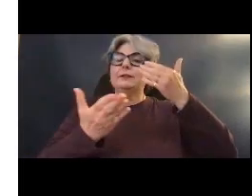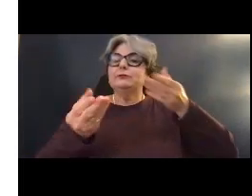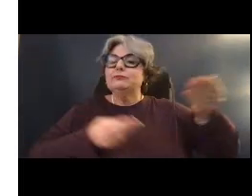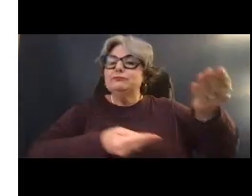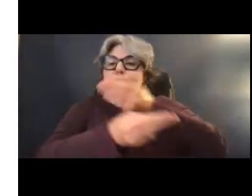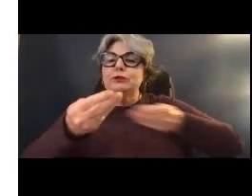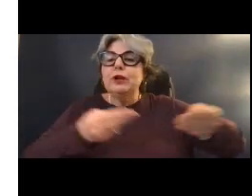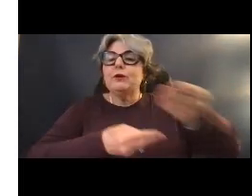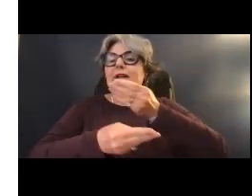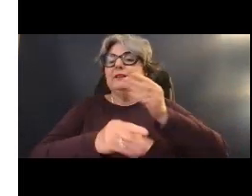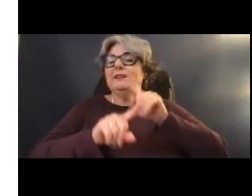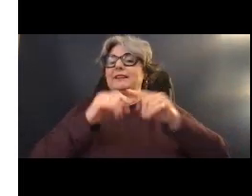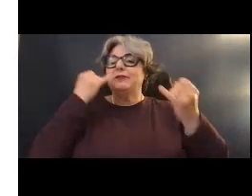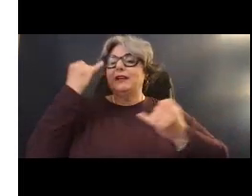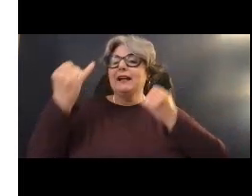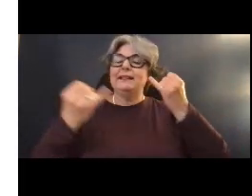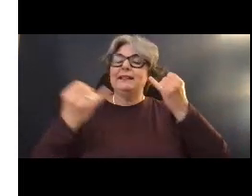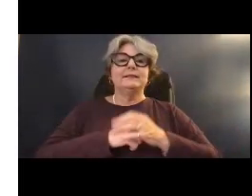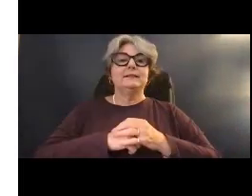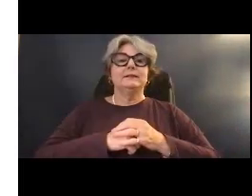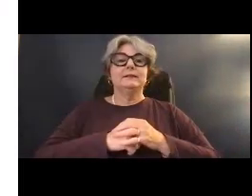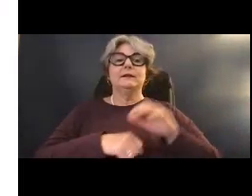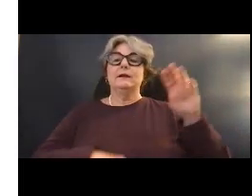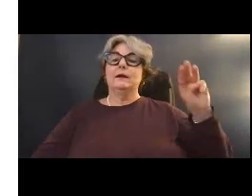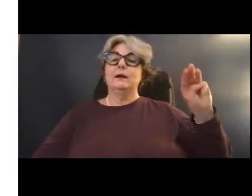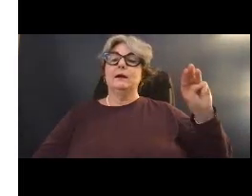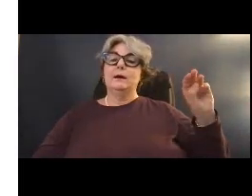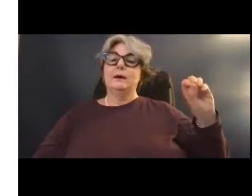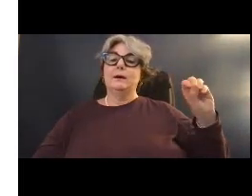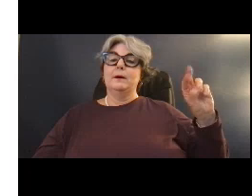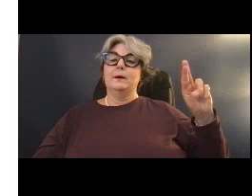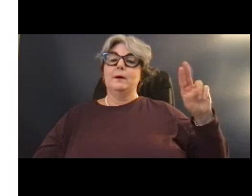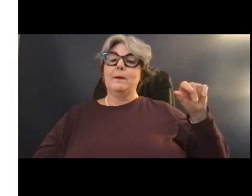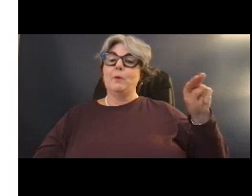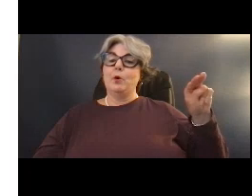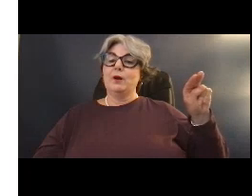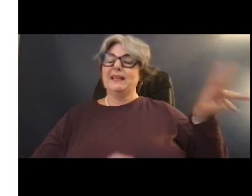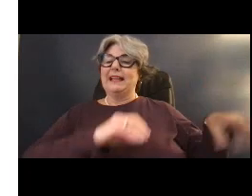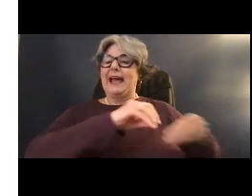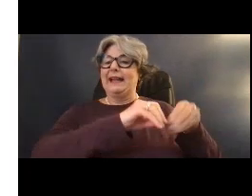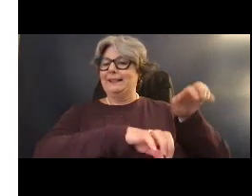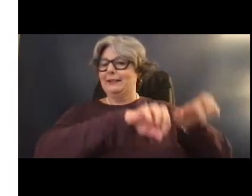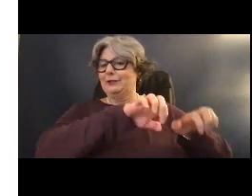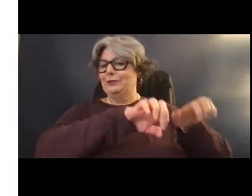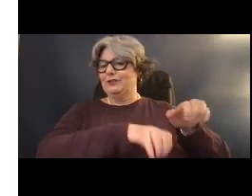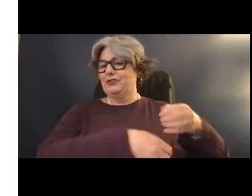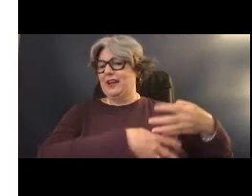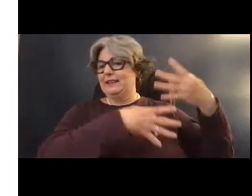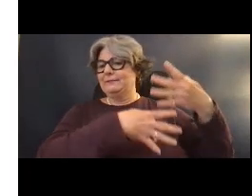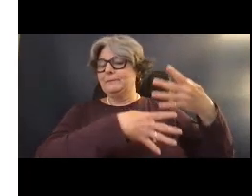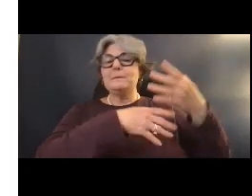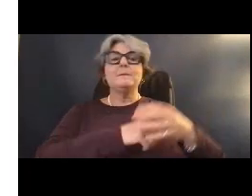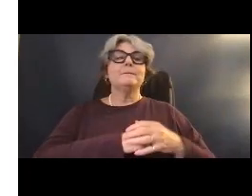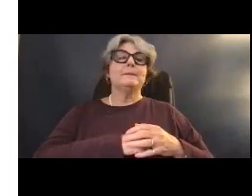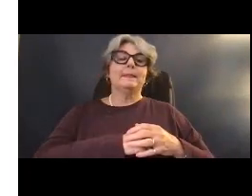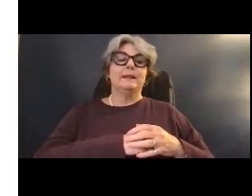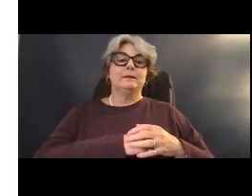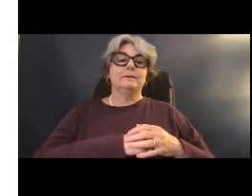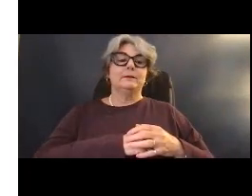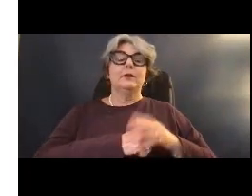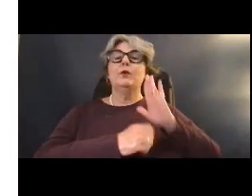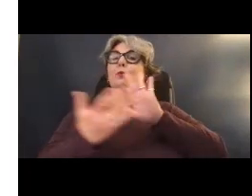ideas. So Morgan, thank you for putting that in the chat. As we will be